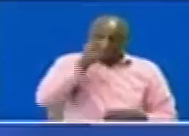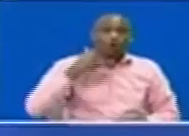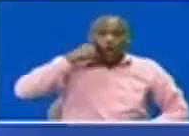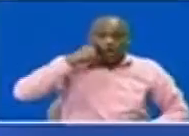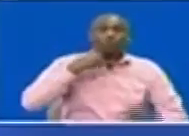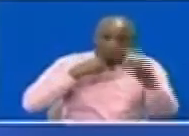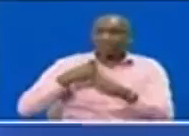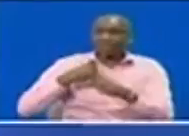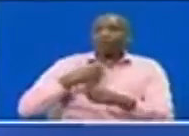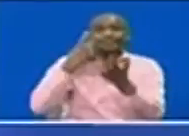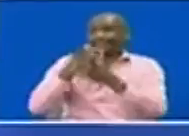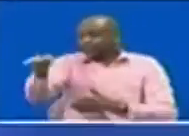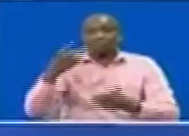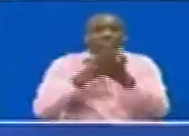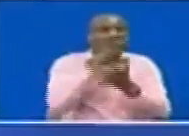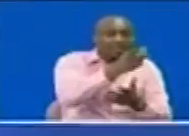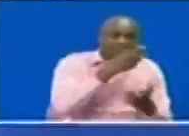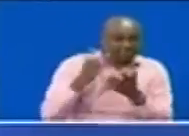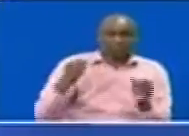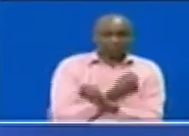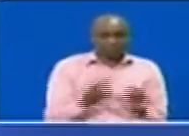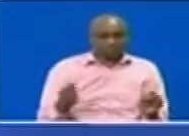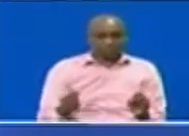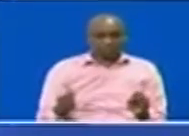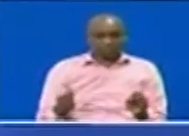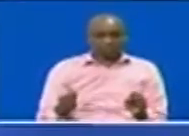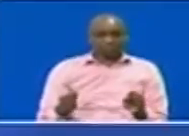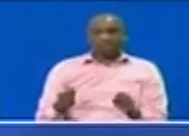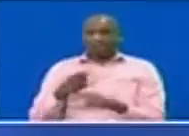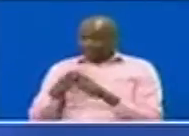tell him, I want you to jail so-and-so. Okay,